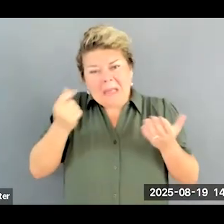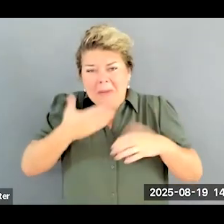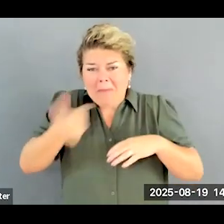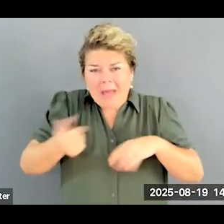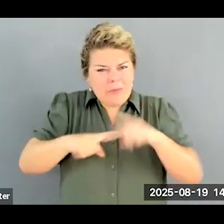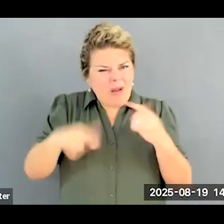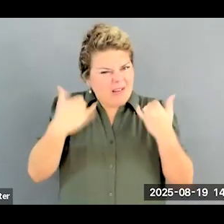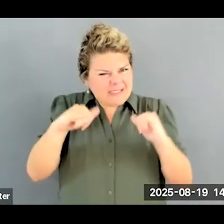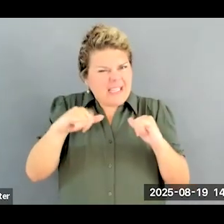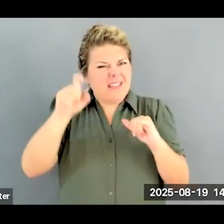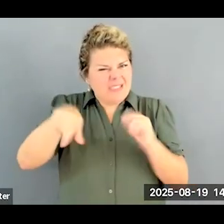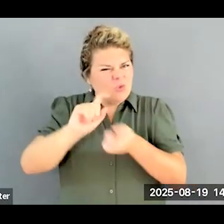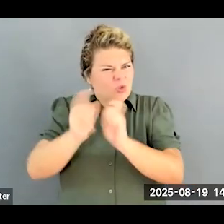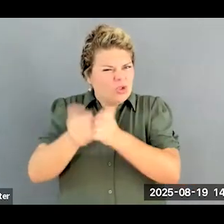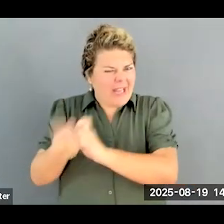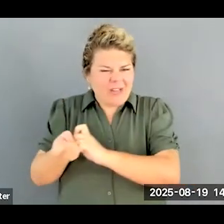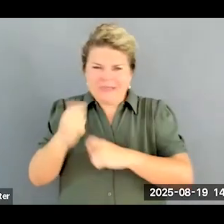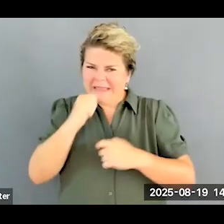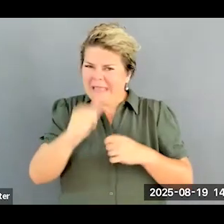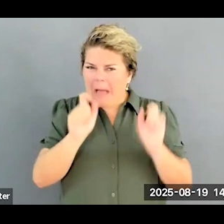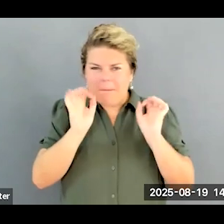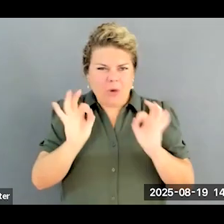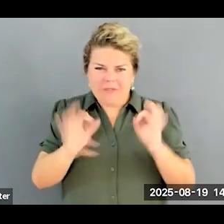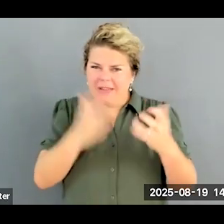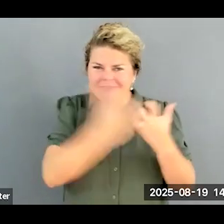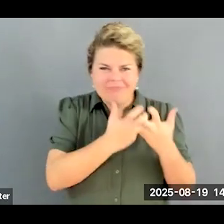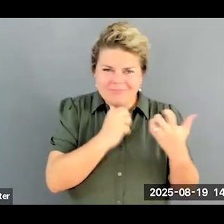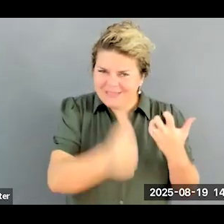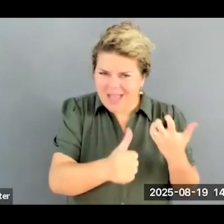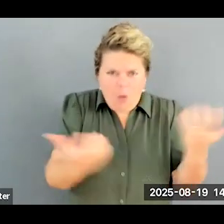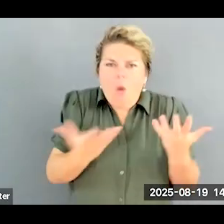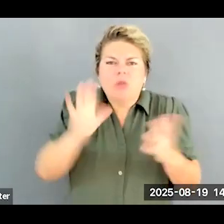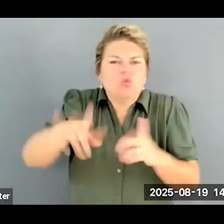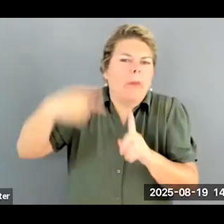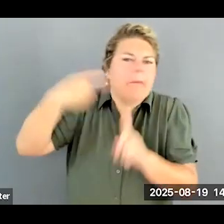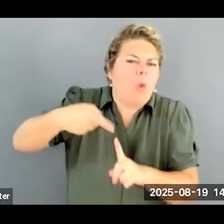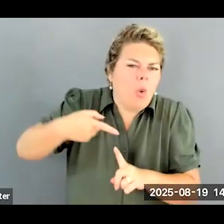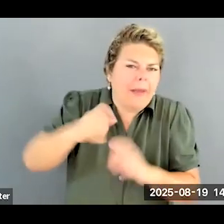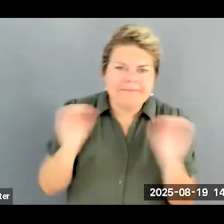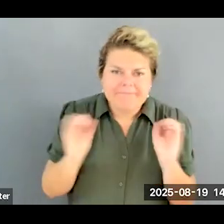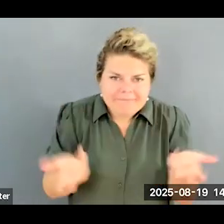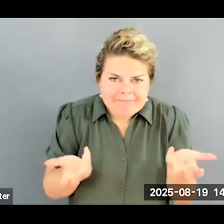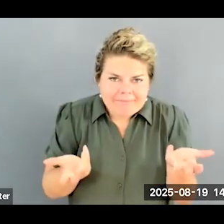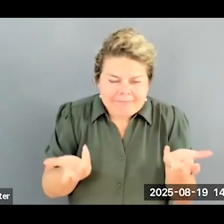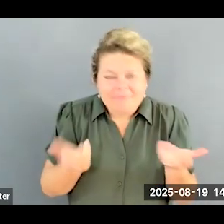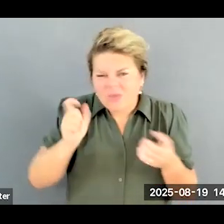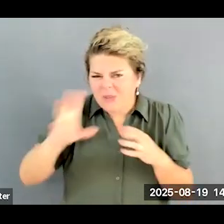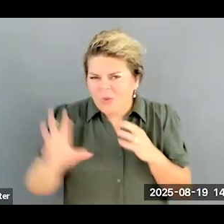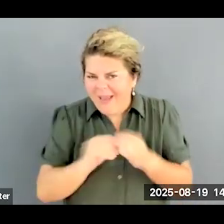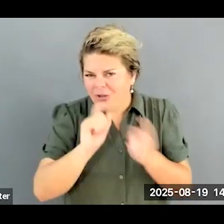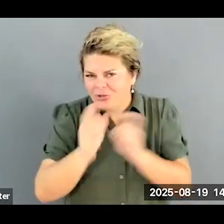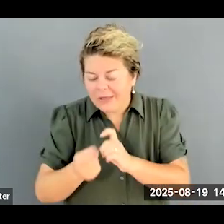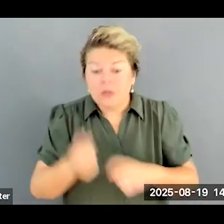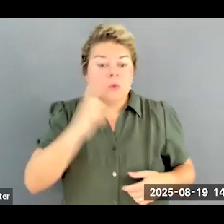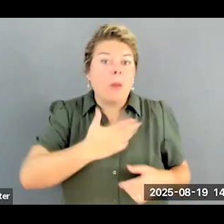may still need to be modified depending on what exactly you're trying to convey with this image. So a better alt